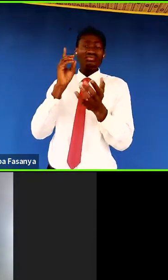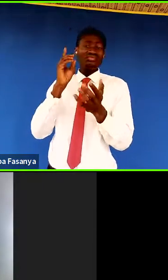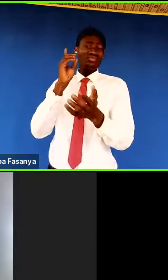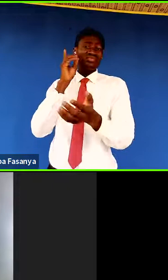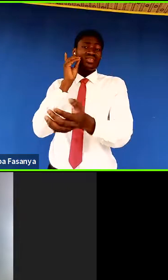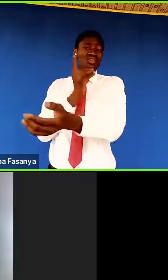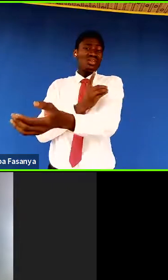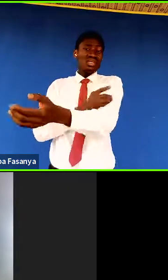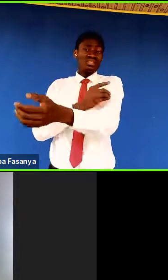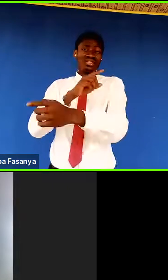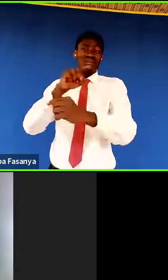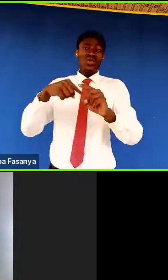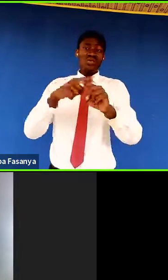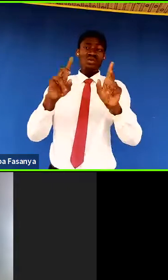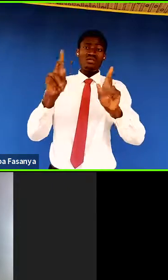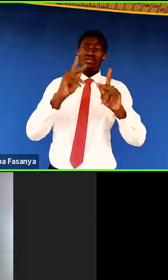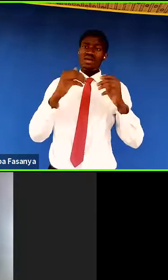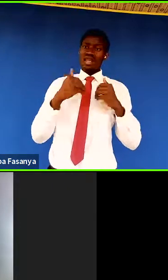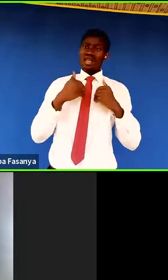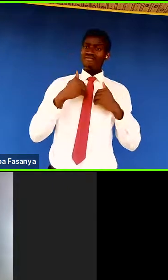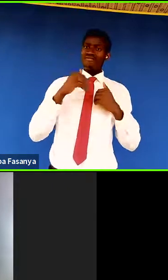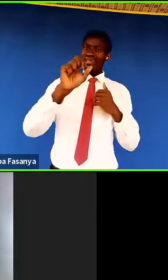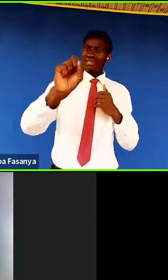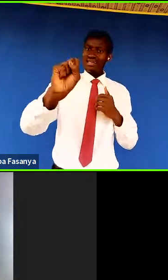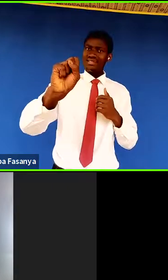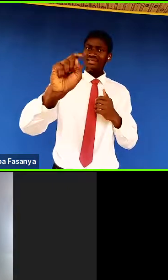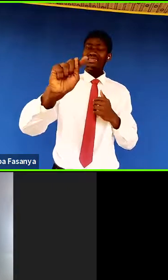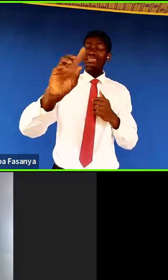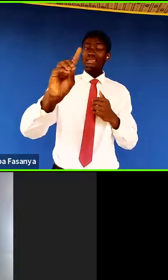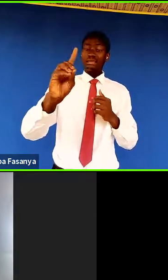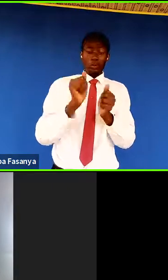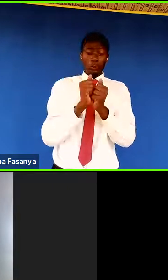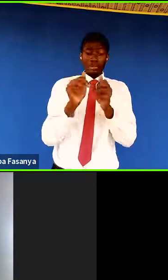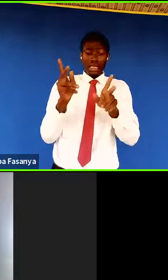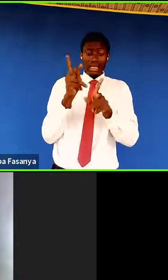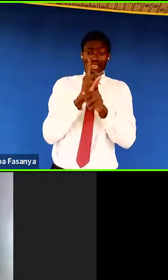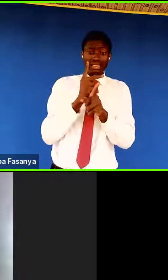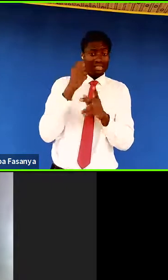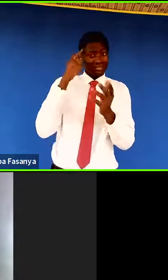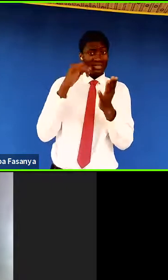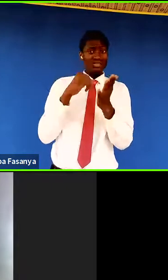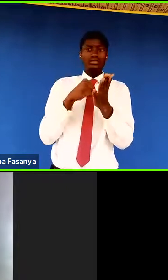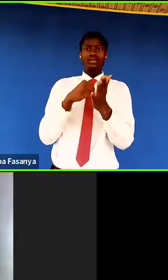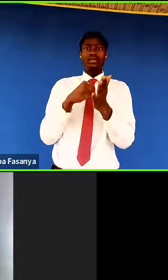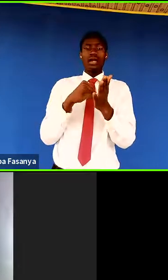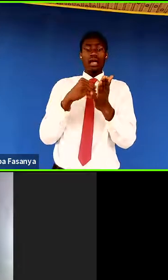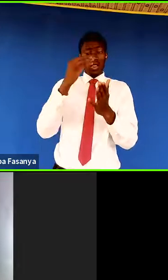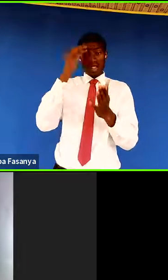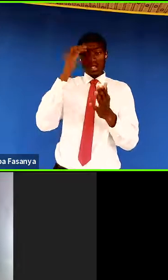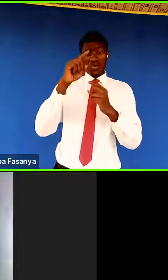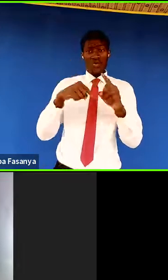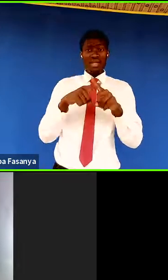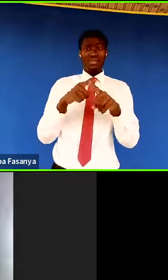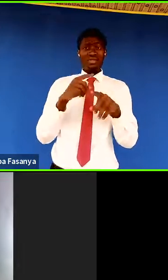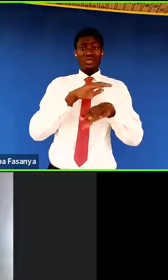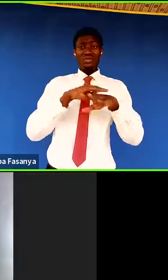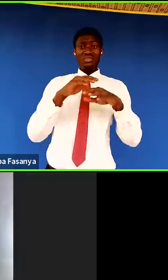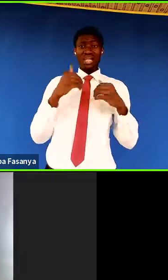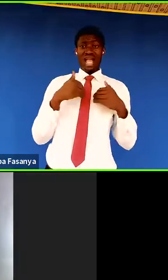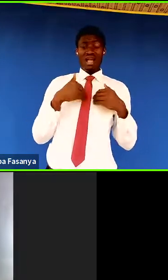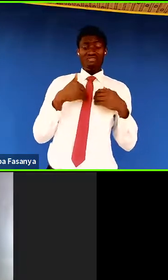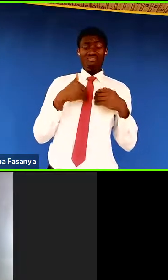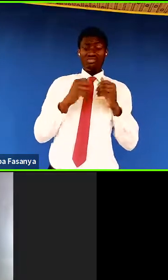of, it's, you know, the fact that you don't even have symptoms make it worse. And you know, this could actually be something